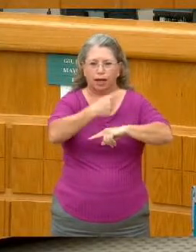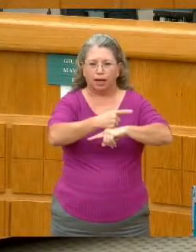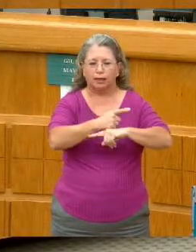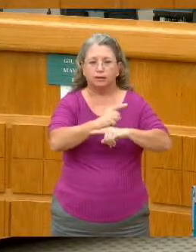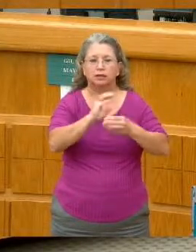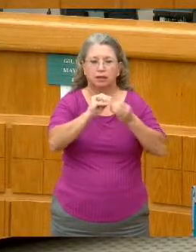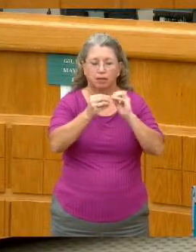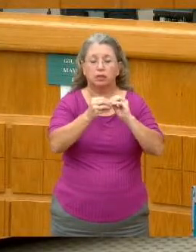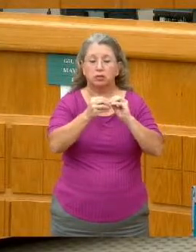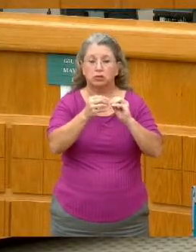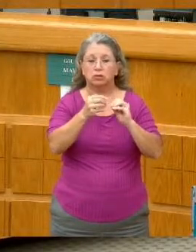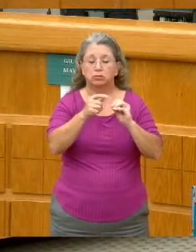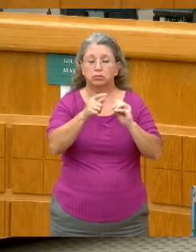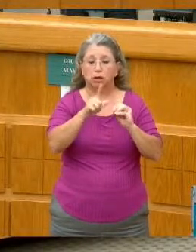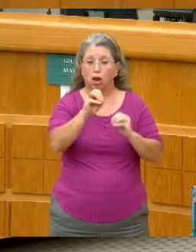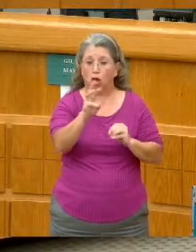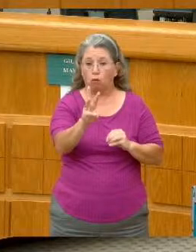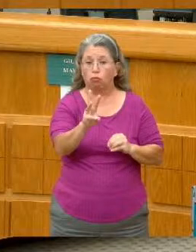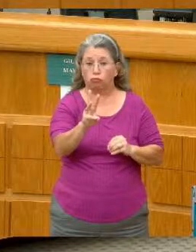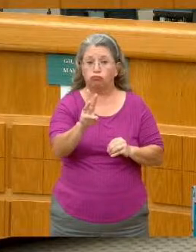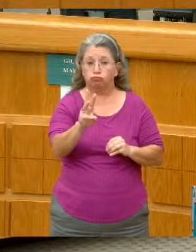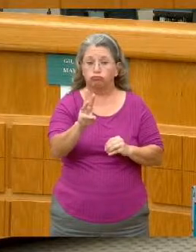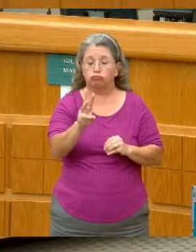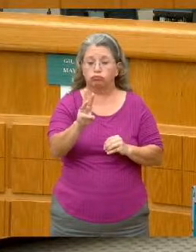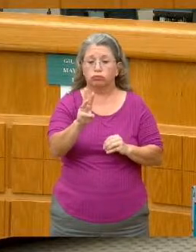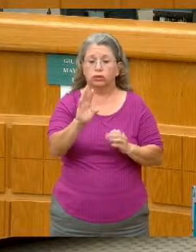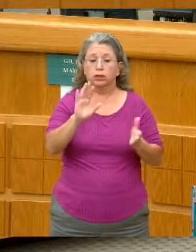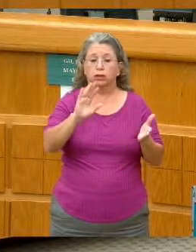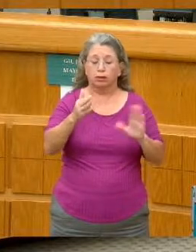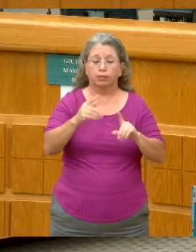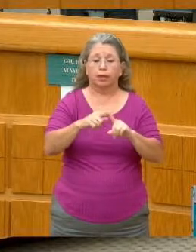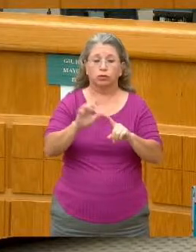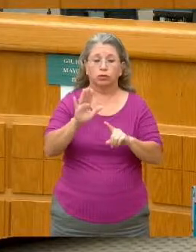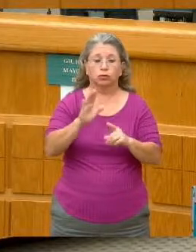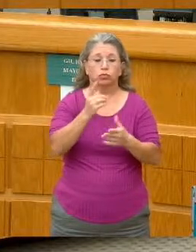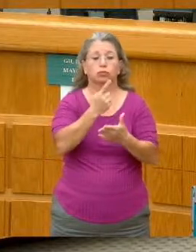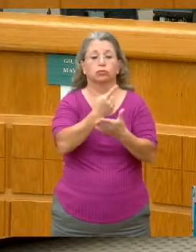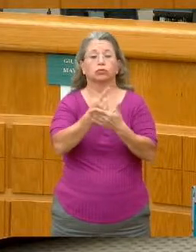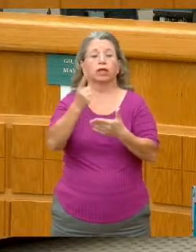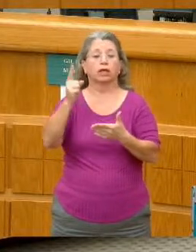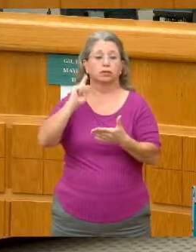low, especially compared to about a week and a half ago.